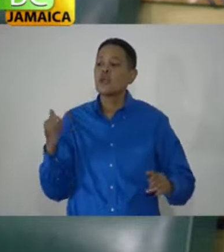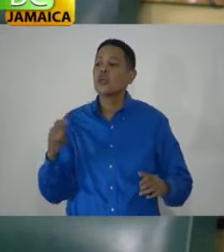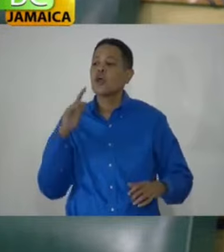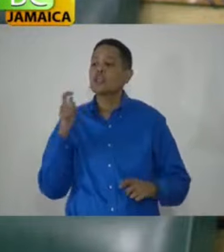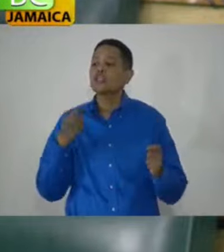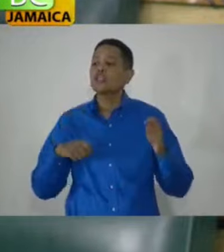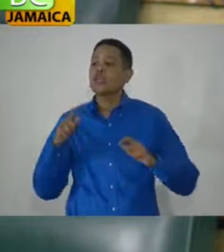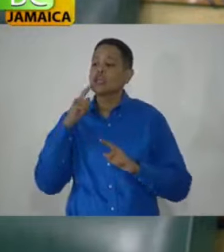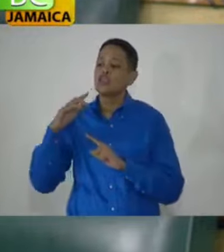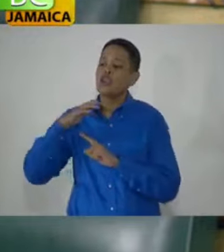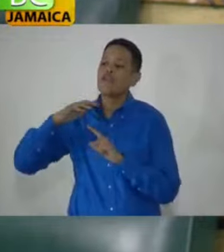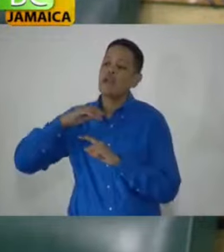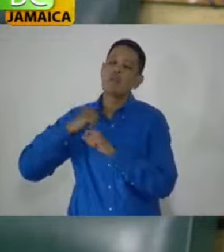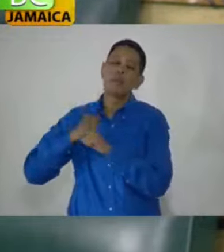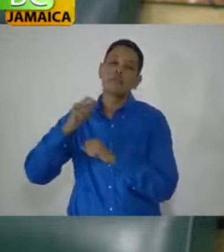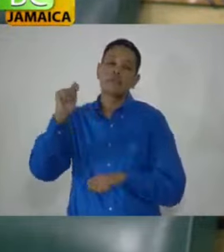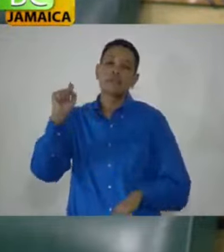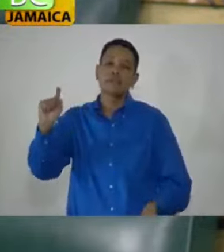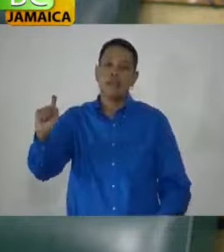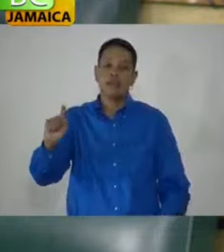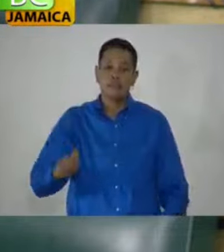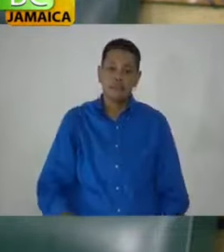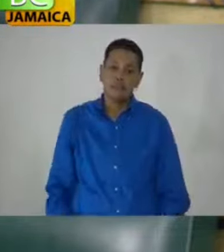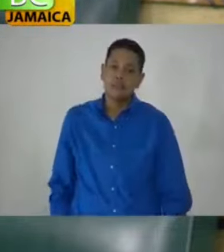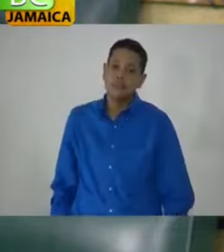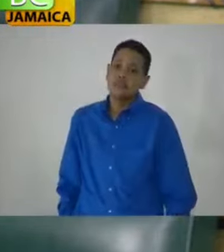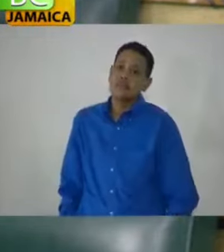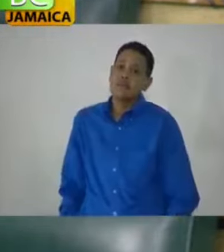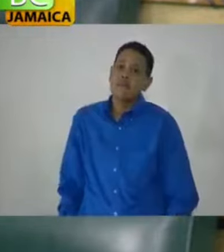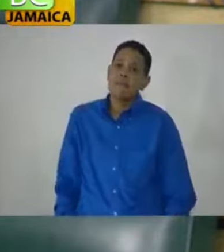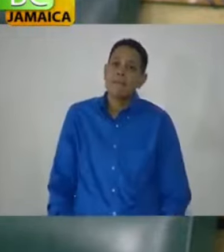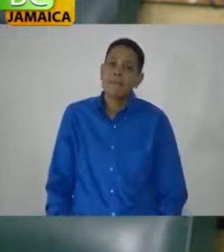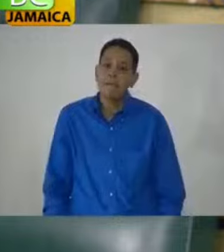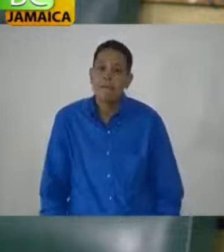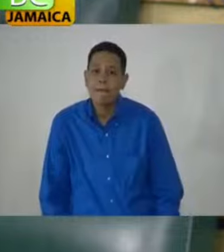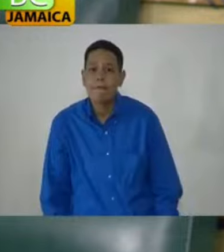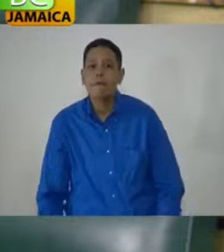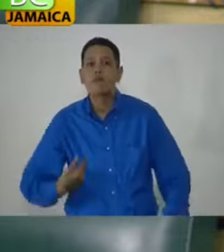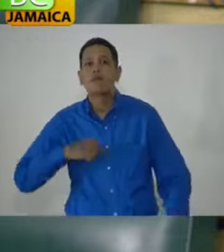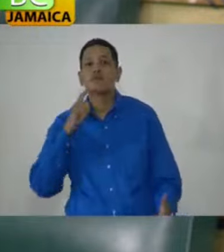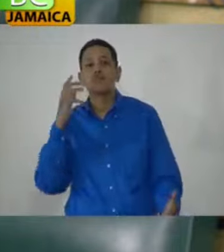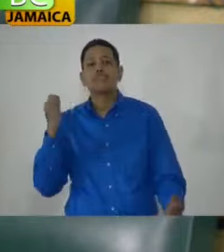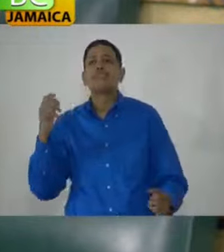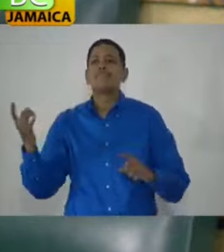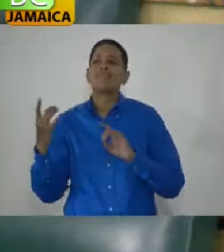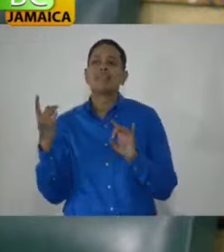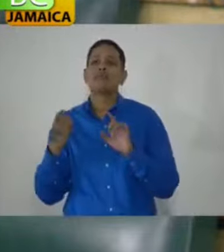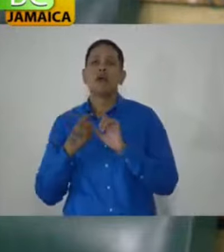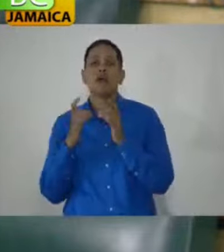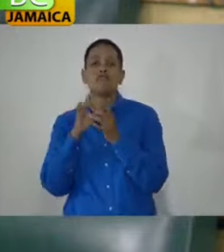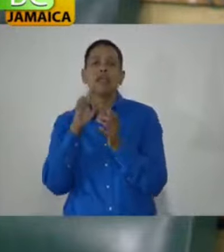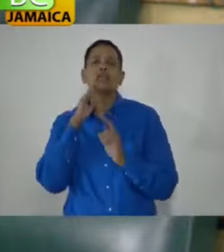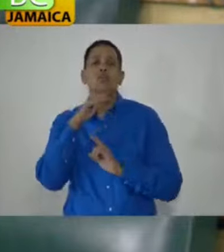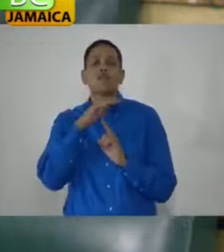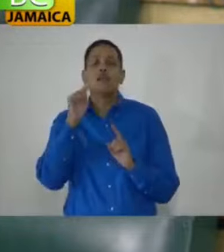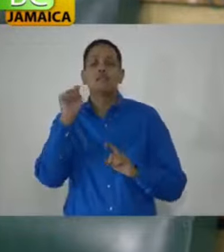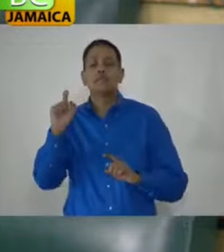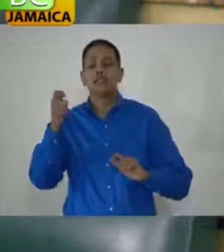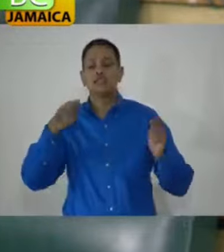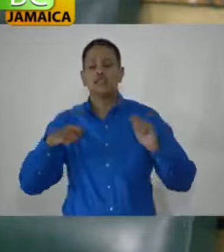changes to environmental protection levy. Madam Speaker, we also received feedback on the